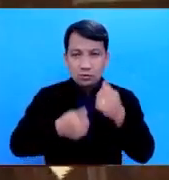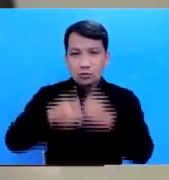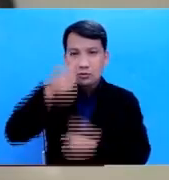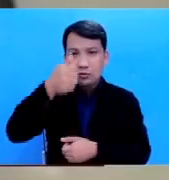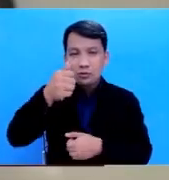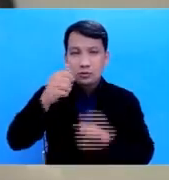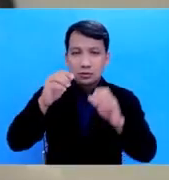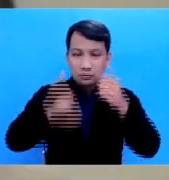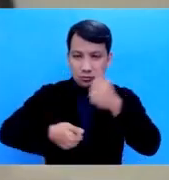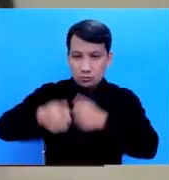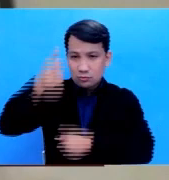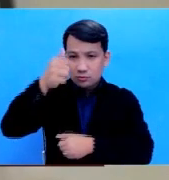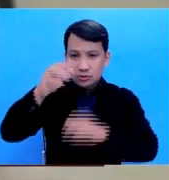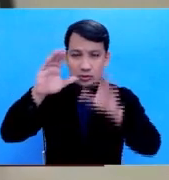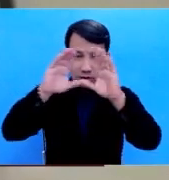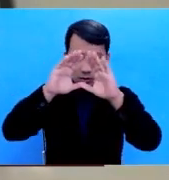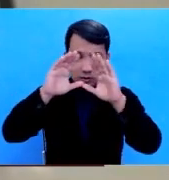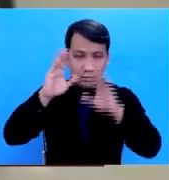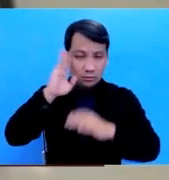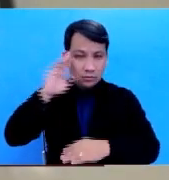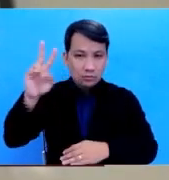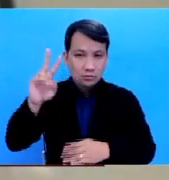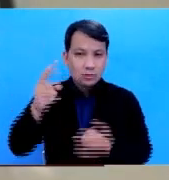Jr. That is not bound to happen